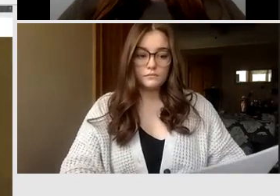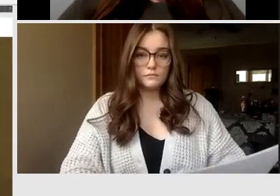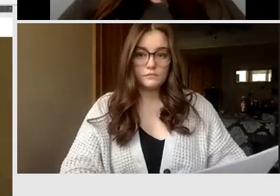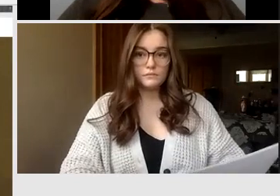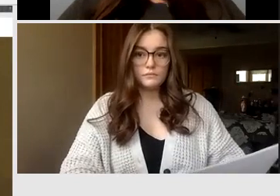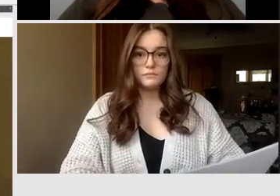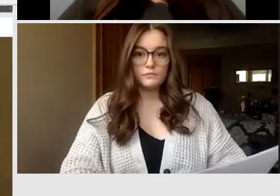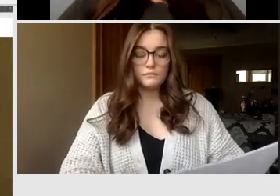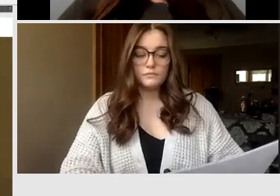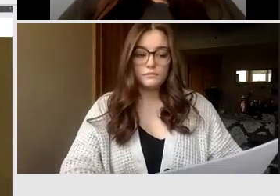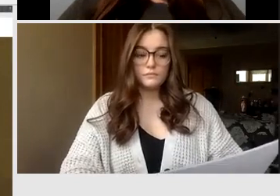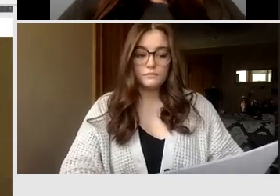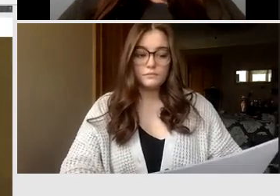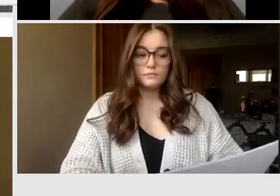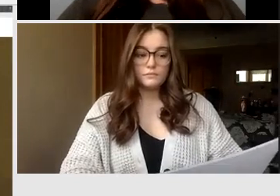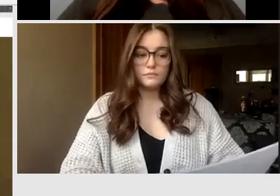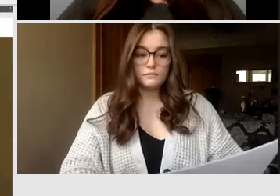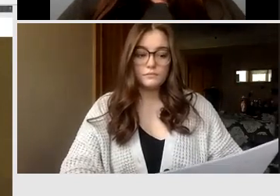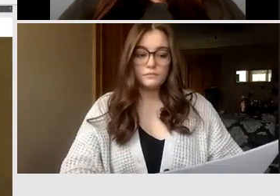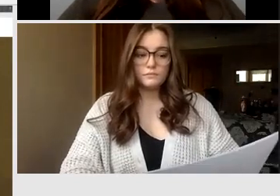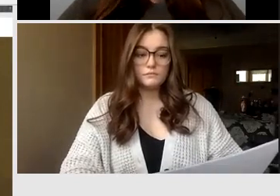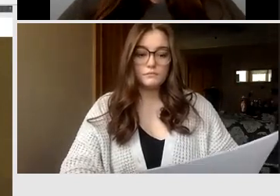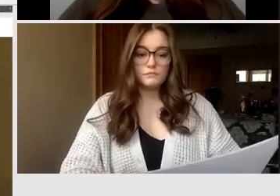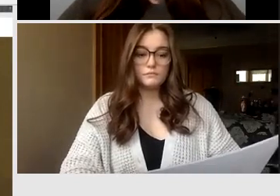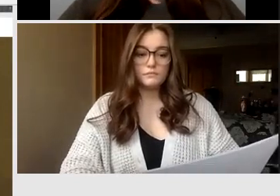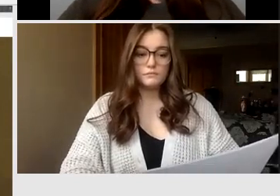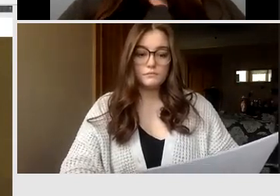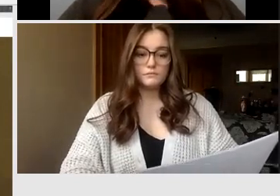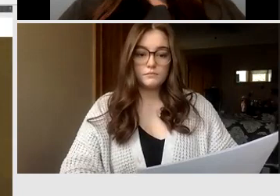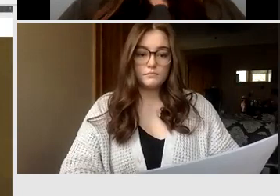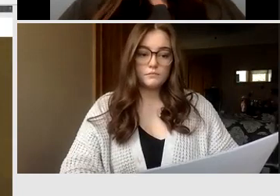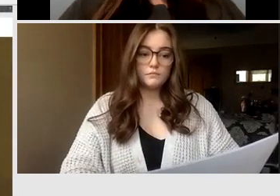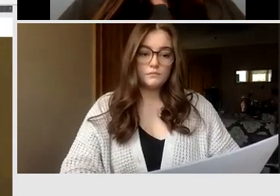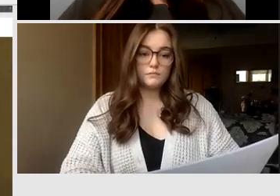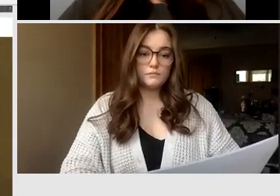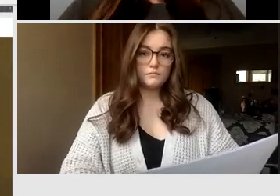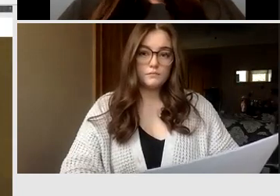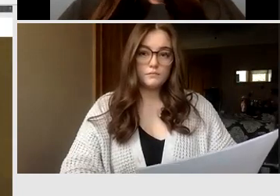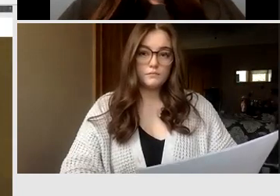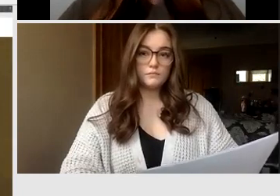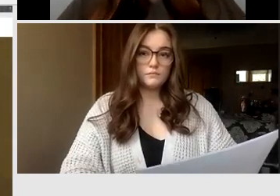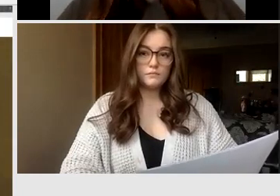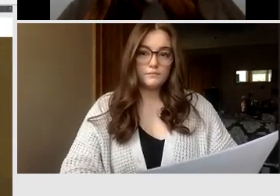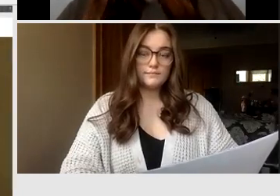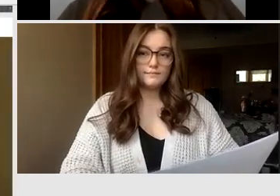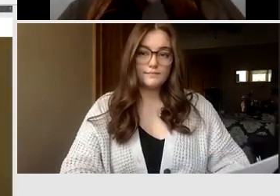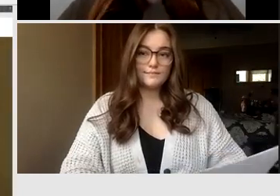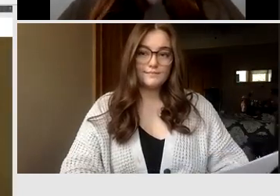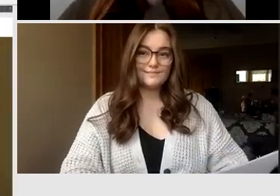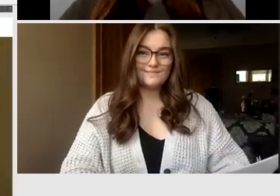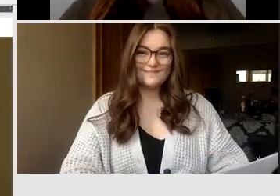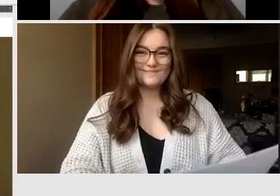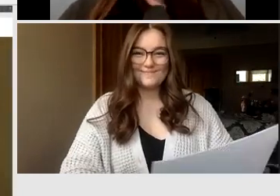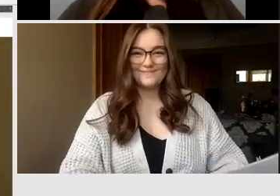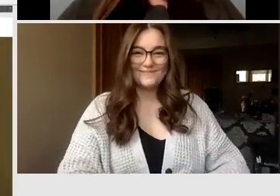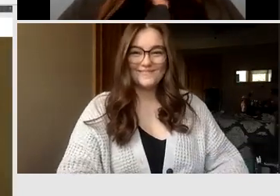you guys know what state Richmond is in? It's in Virginia. Do you remember who was from Virginia? Good job. It was Robert E.